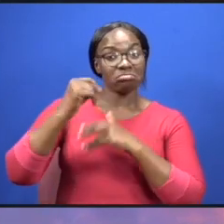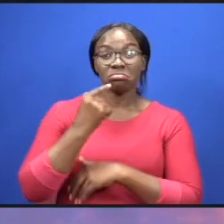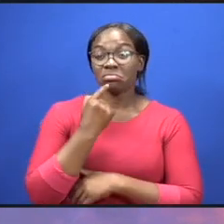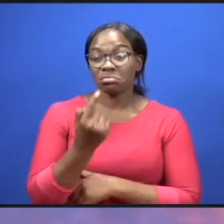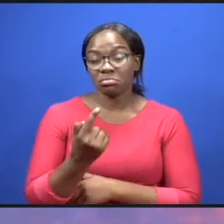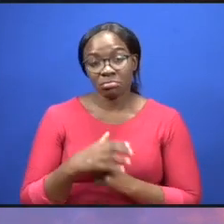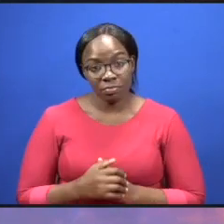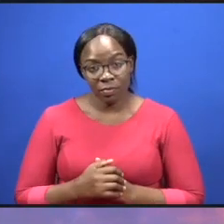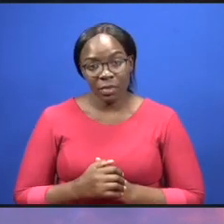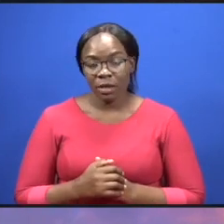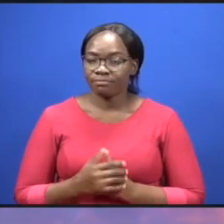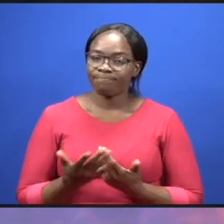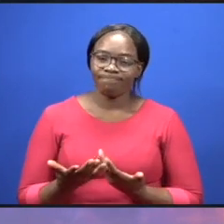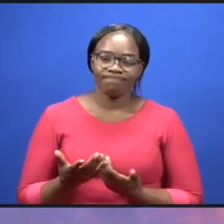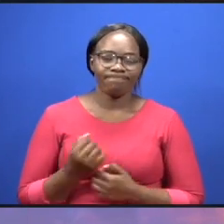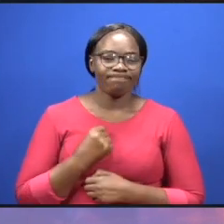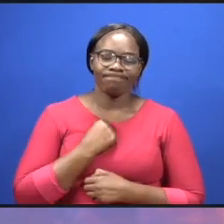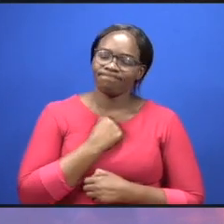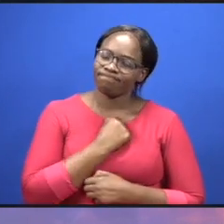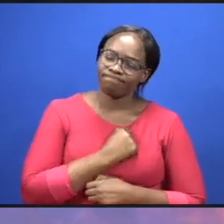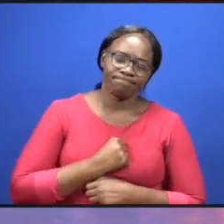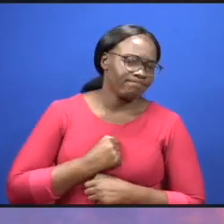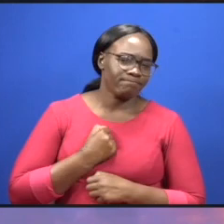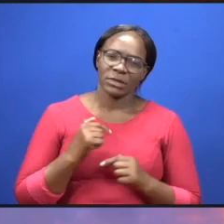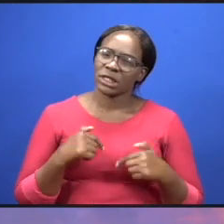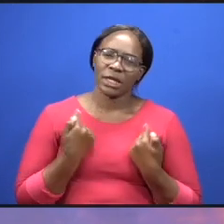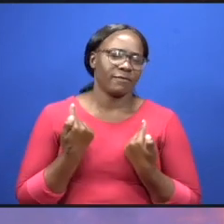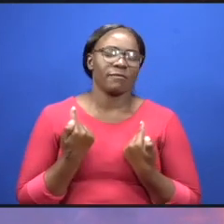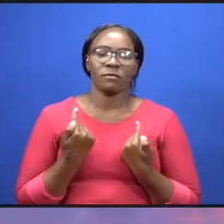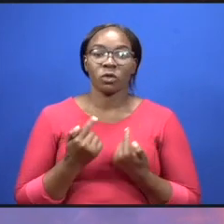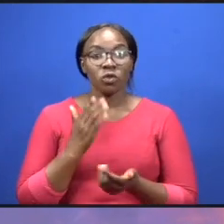says, "Woe unto me." And I submit to us,